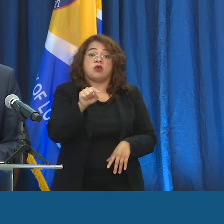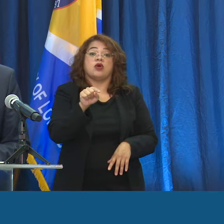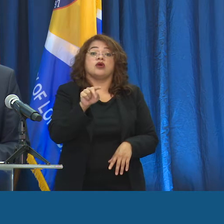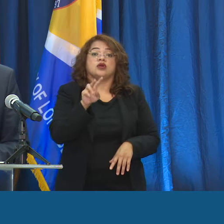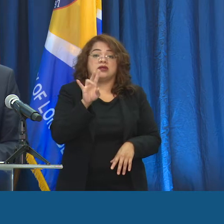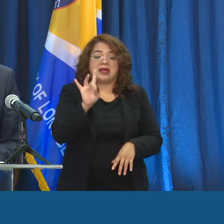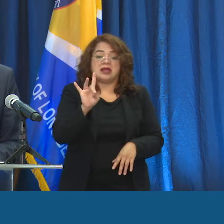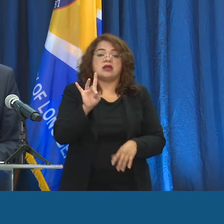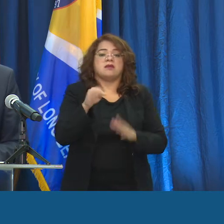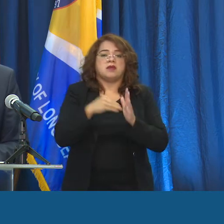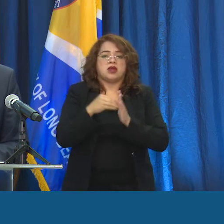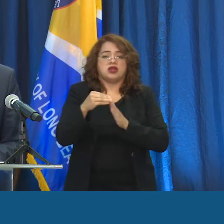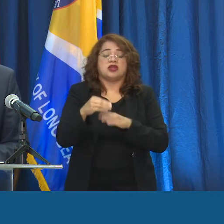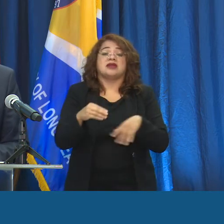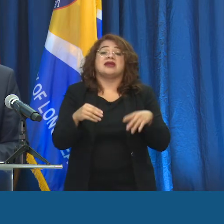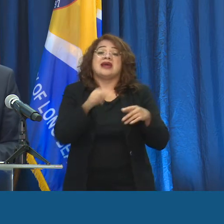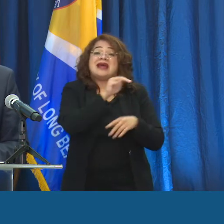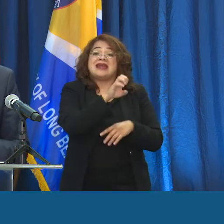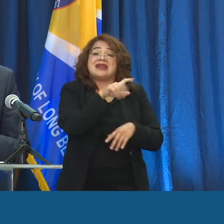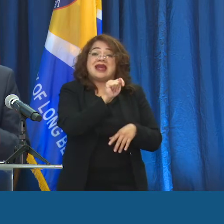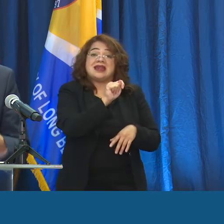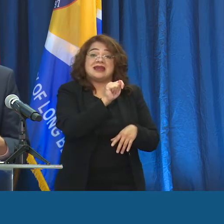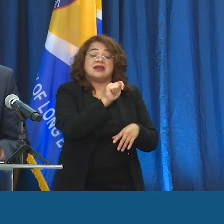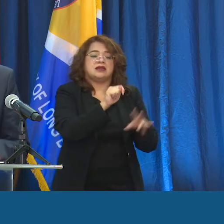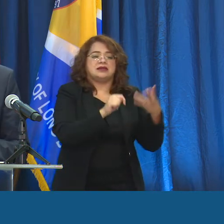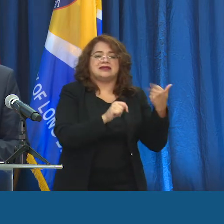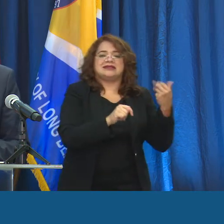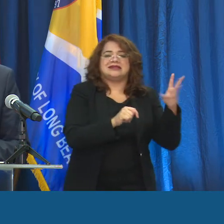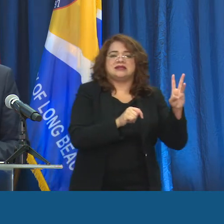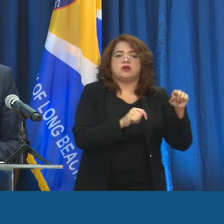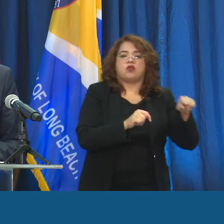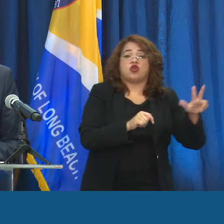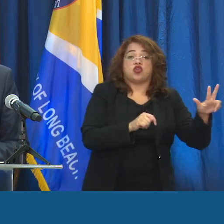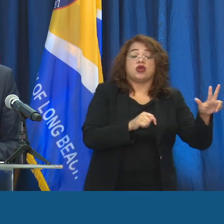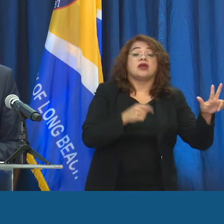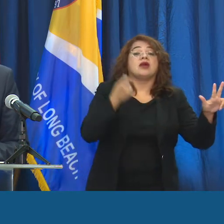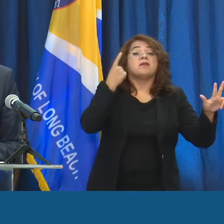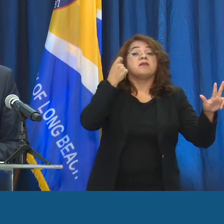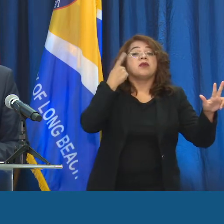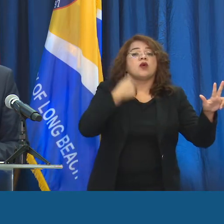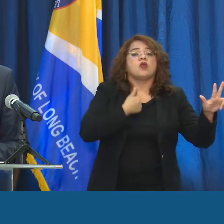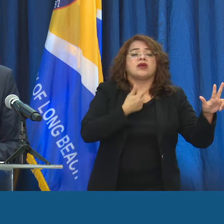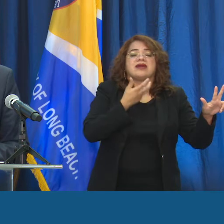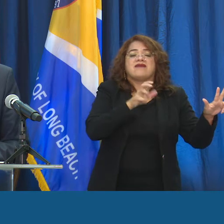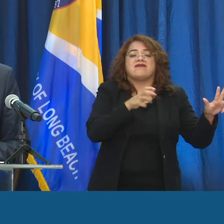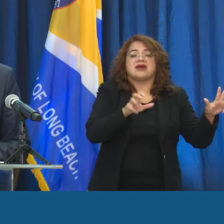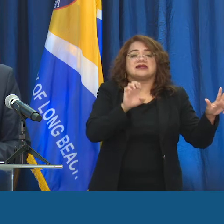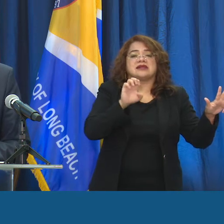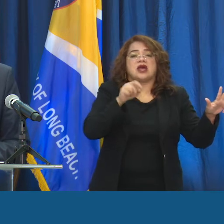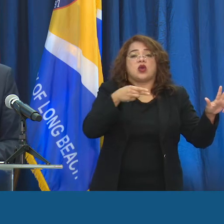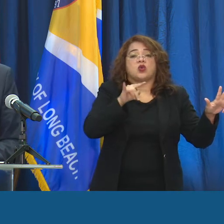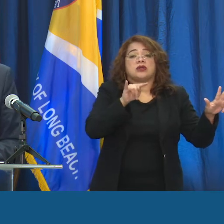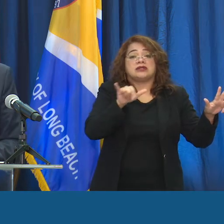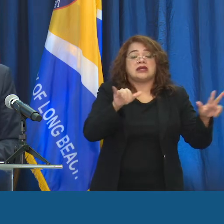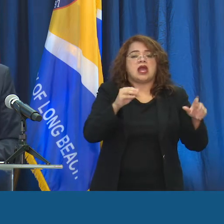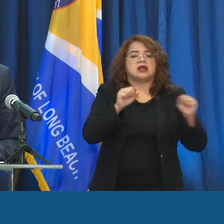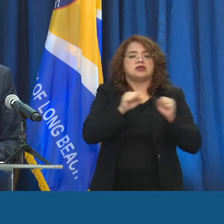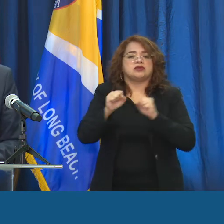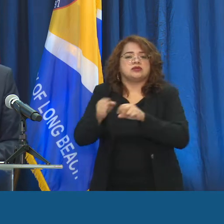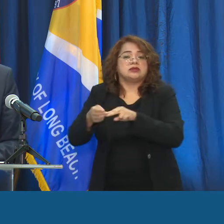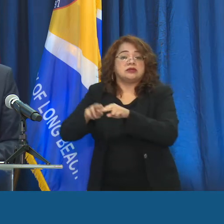amount is about $16.3 after we invest in some of the equity and some of those strategic enhancements. All departments